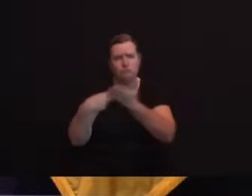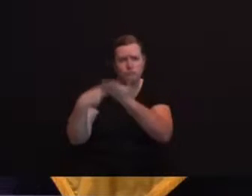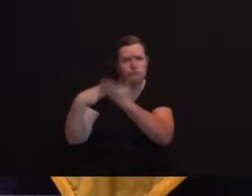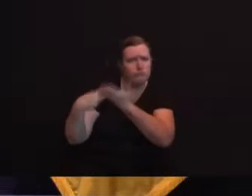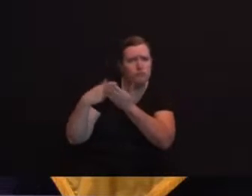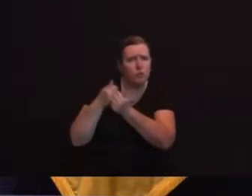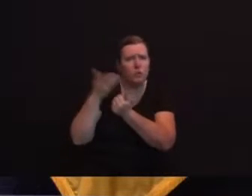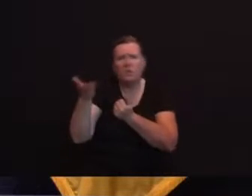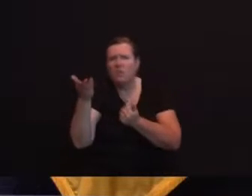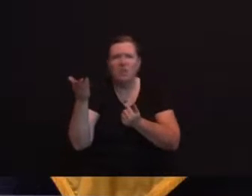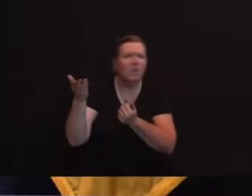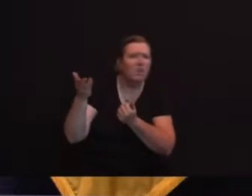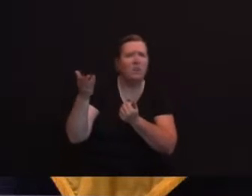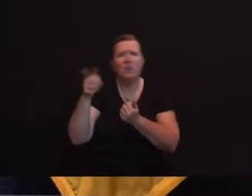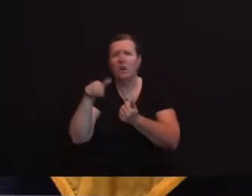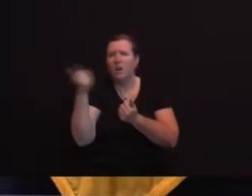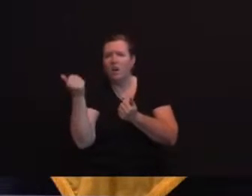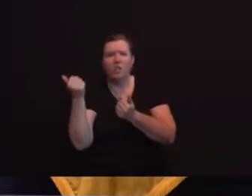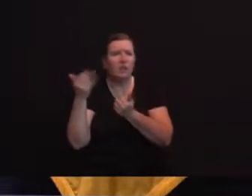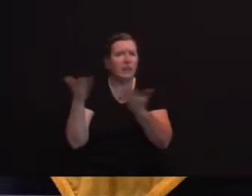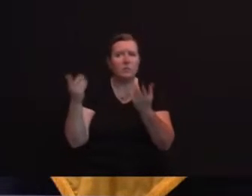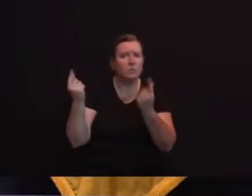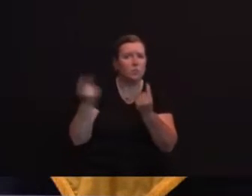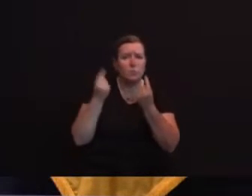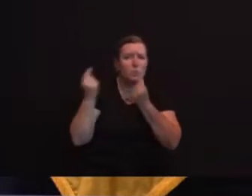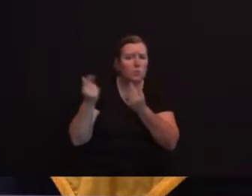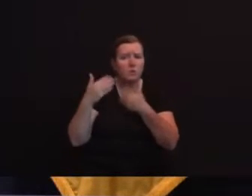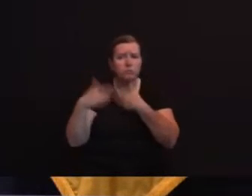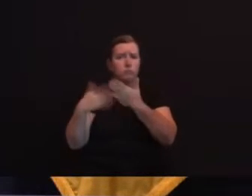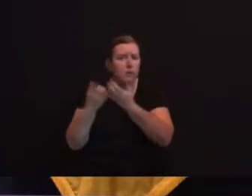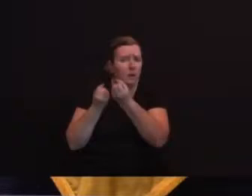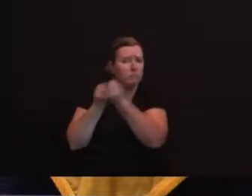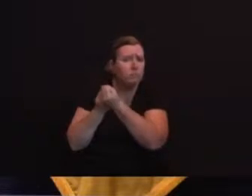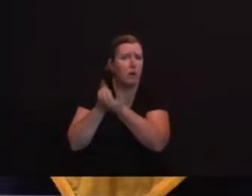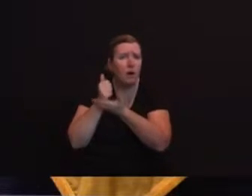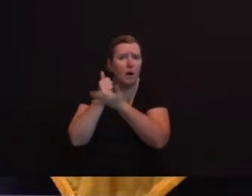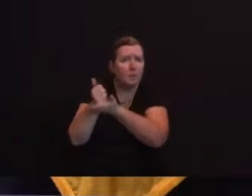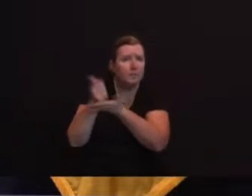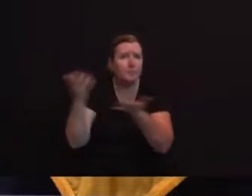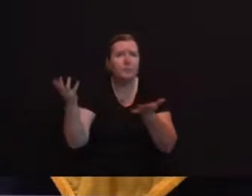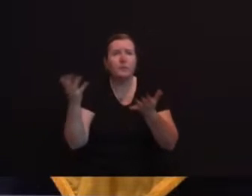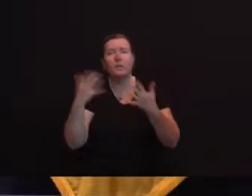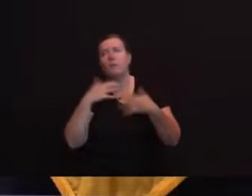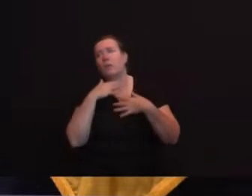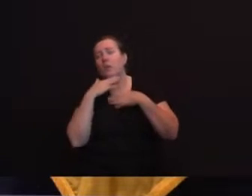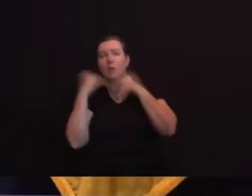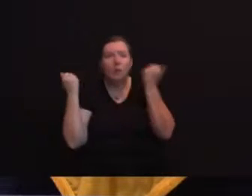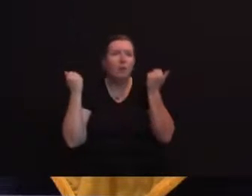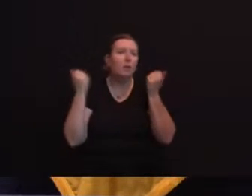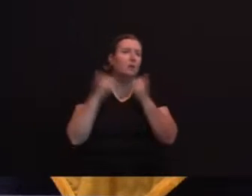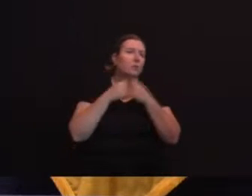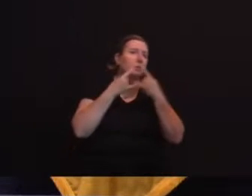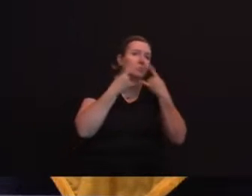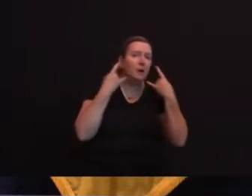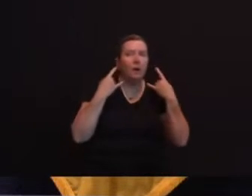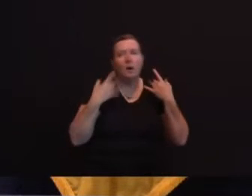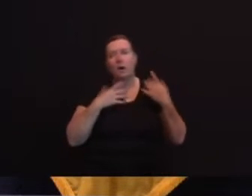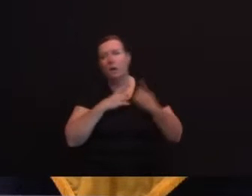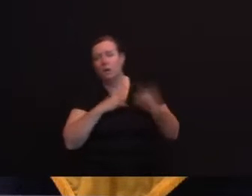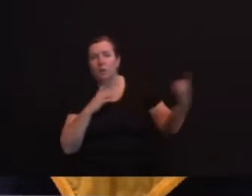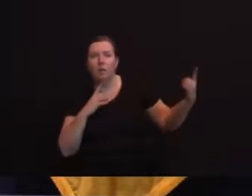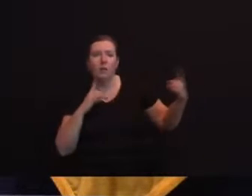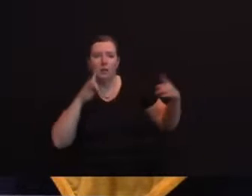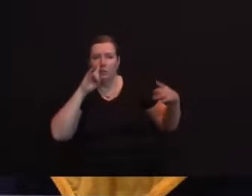levers we can push, particularly fighting the fatigue and convincing folks, even if they're healthy, especially if they're